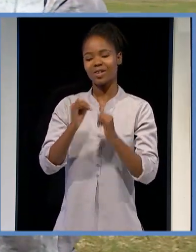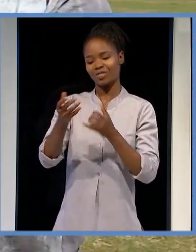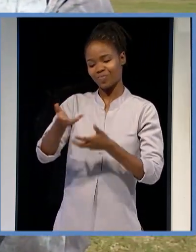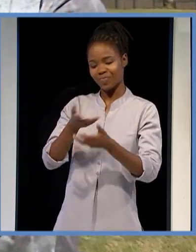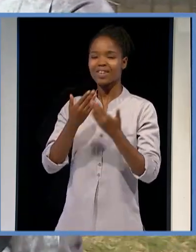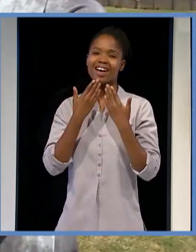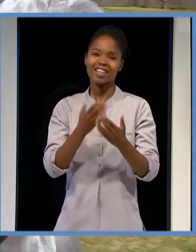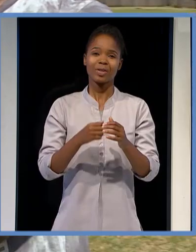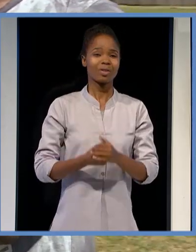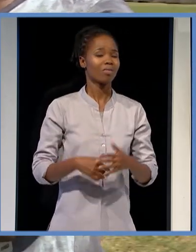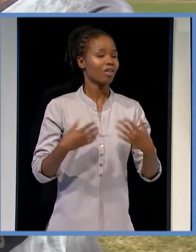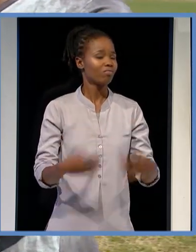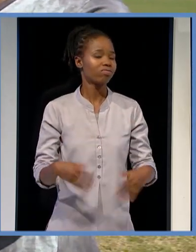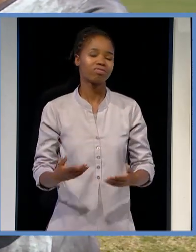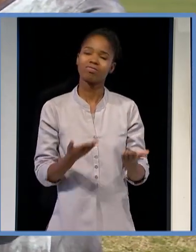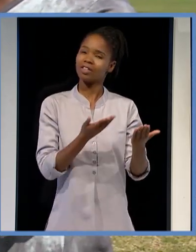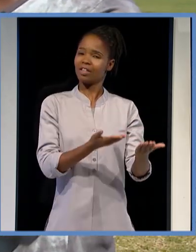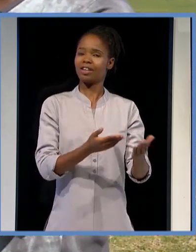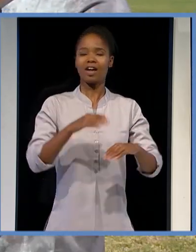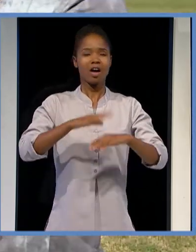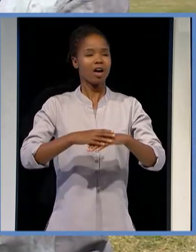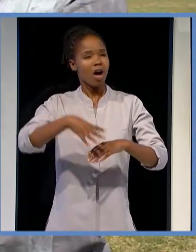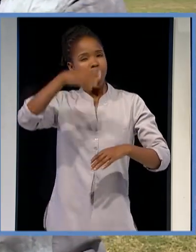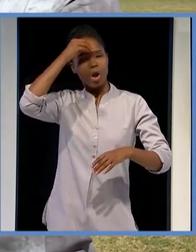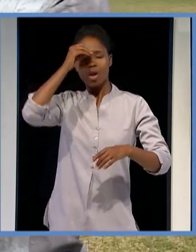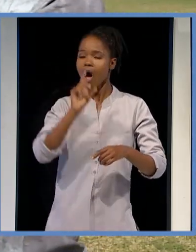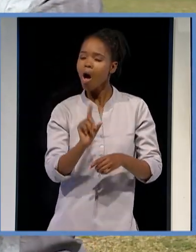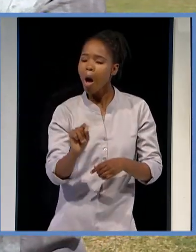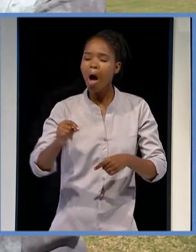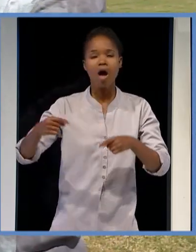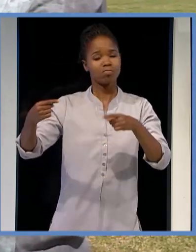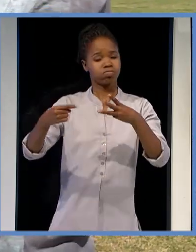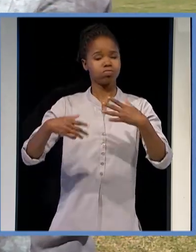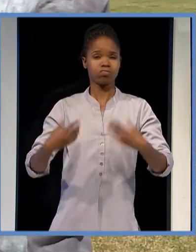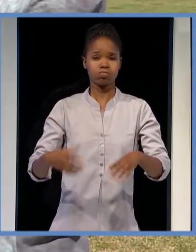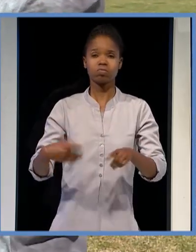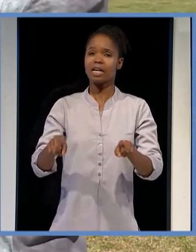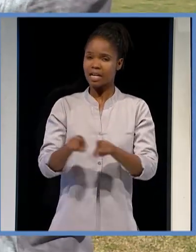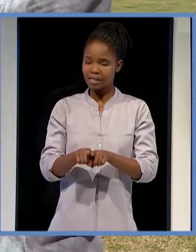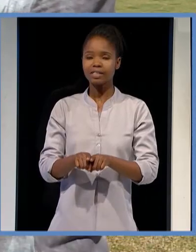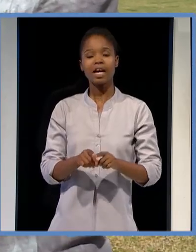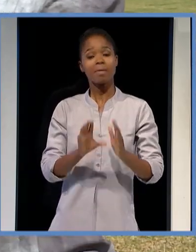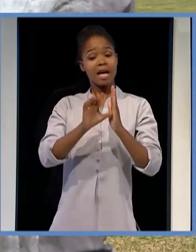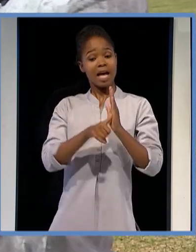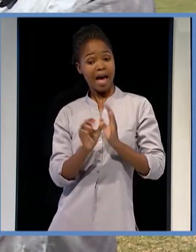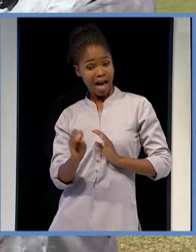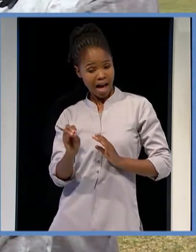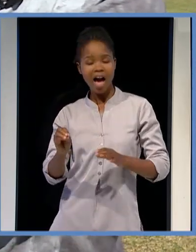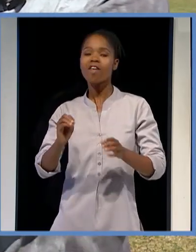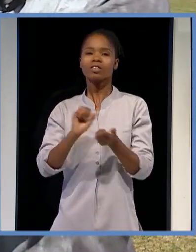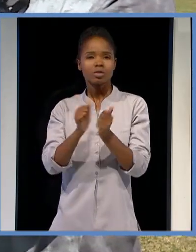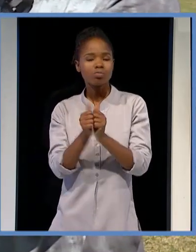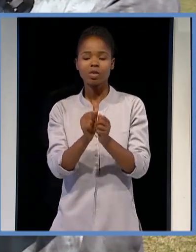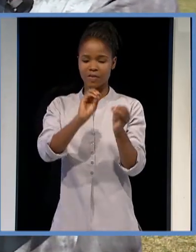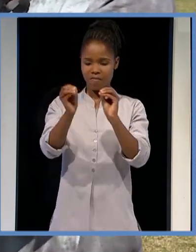for having me. Yeah, guys, I mean, really, there's so much to learn. Yes, there's always going to be a difference when you adapt something, but we always find a way around it,